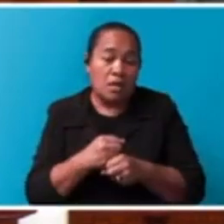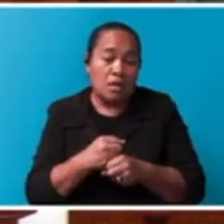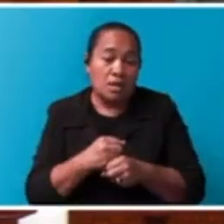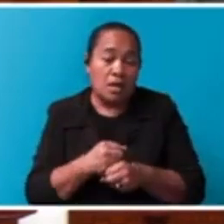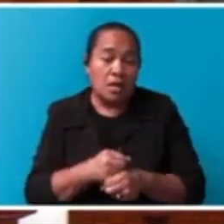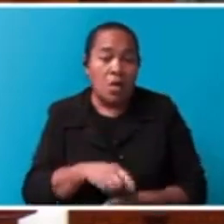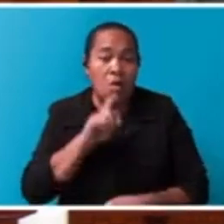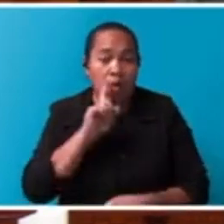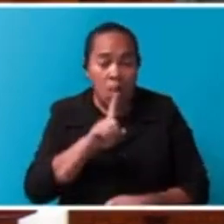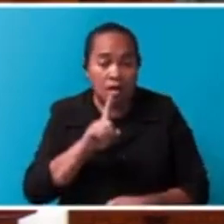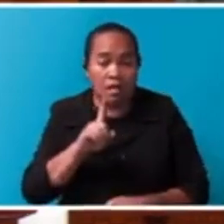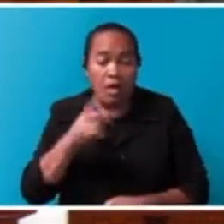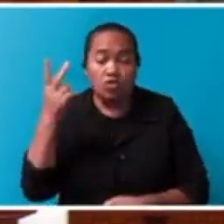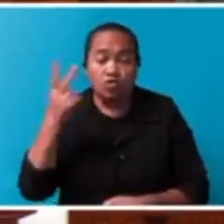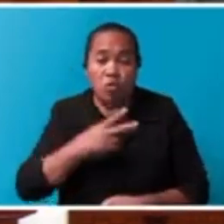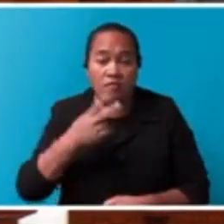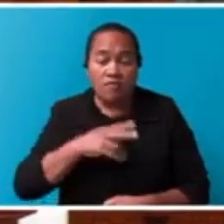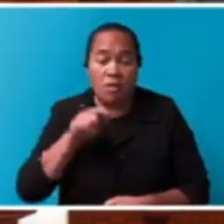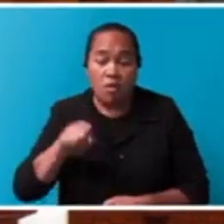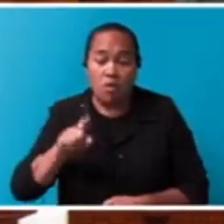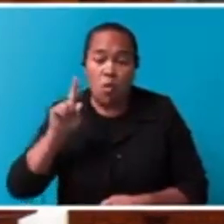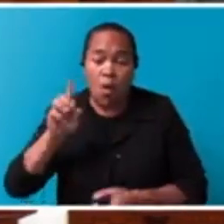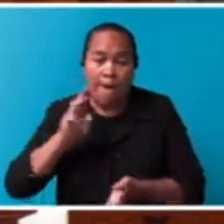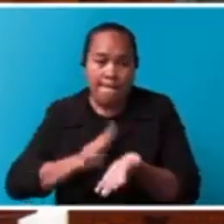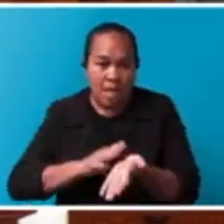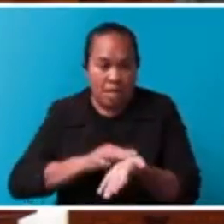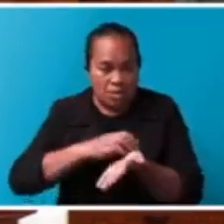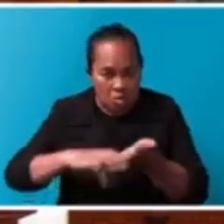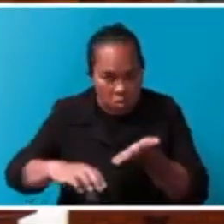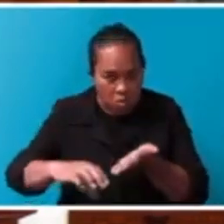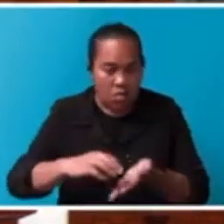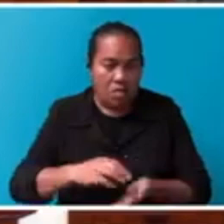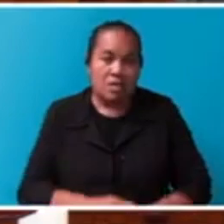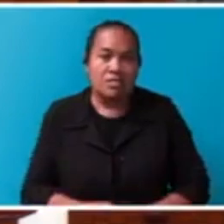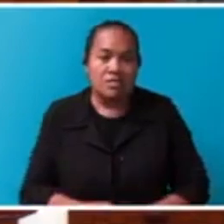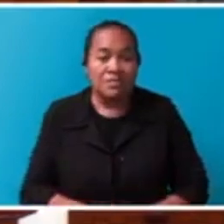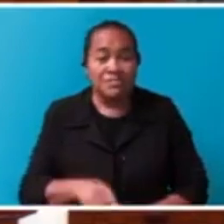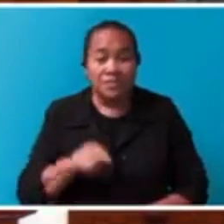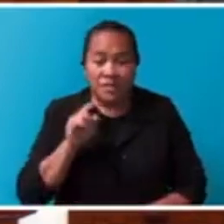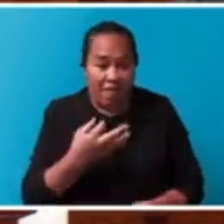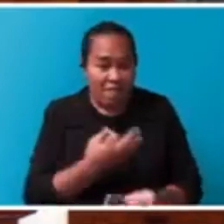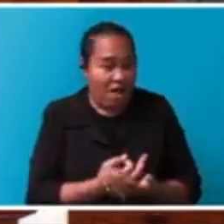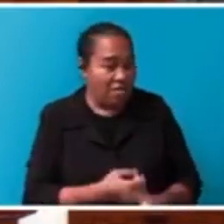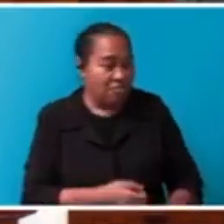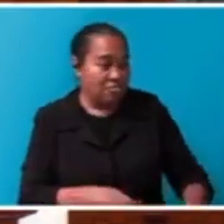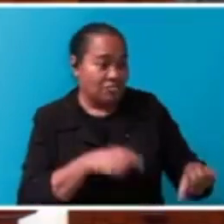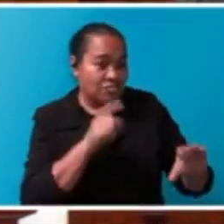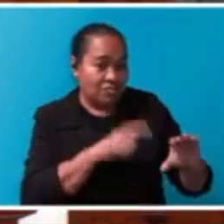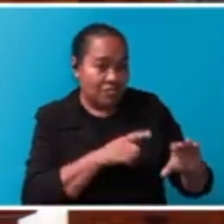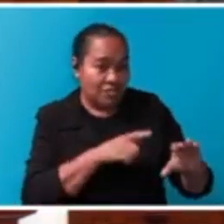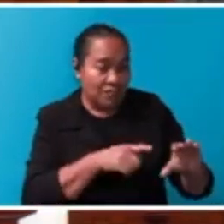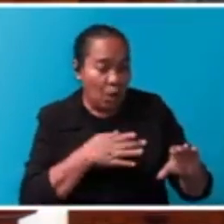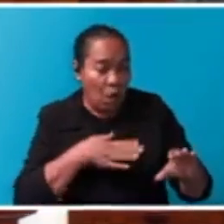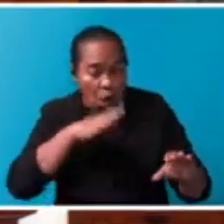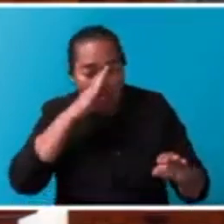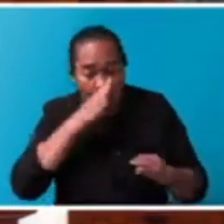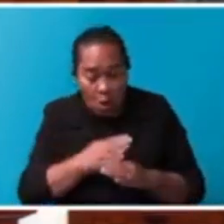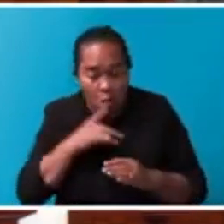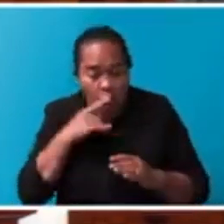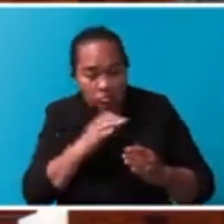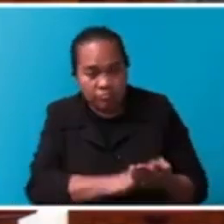of $12.1 million. This Wealth Fund is anticipated to be